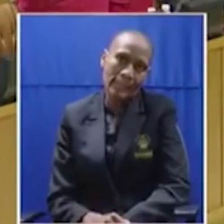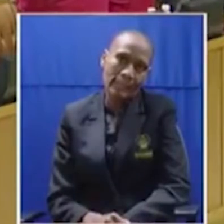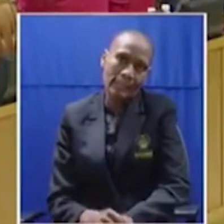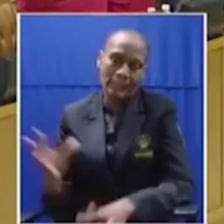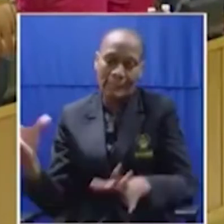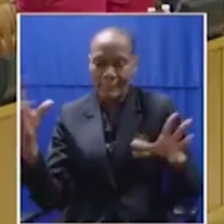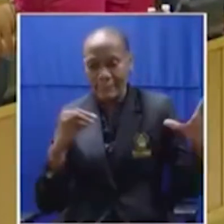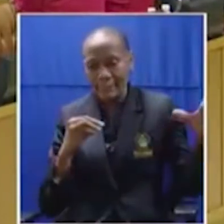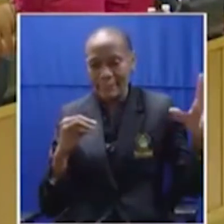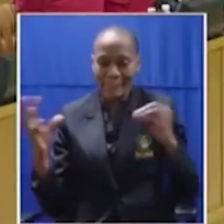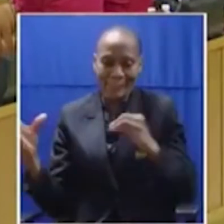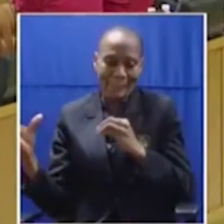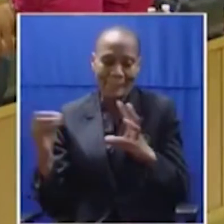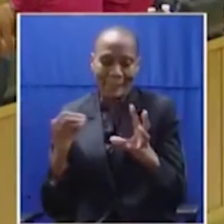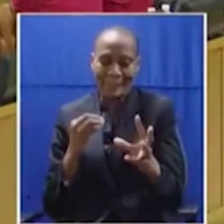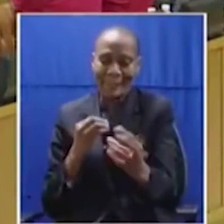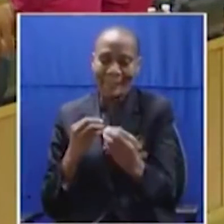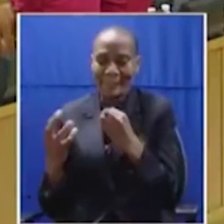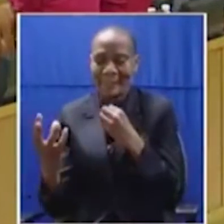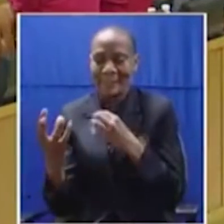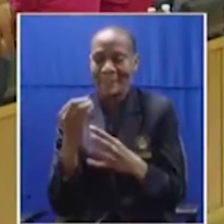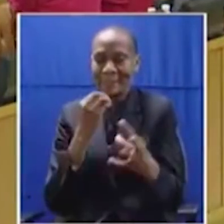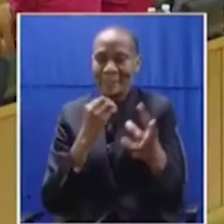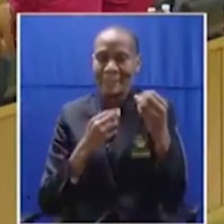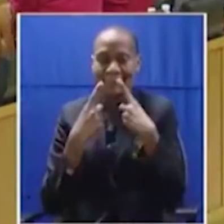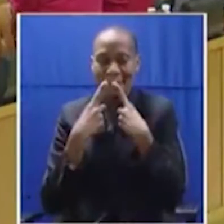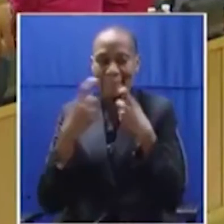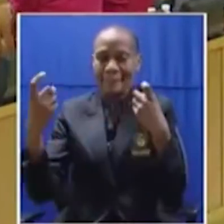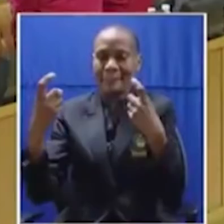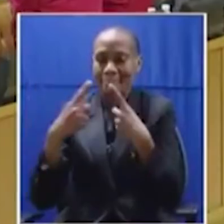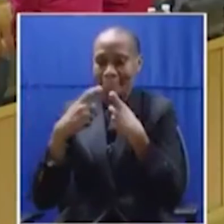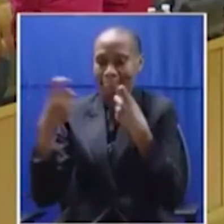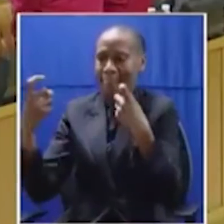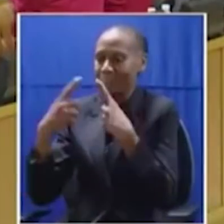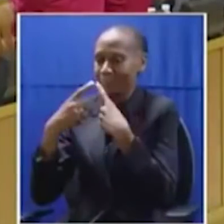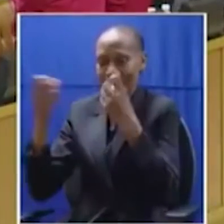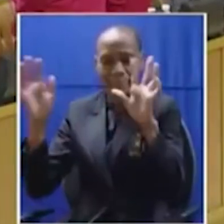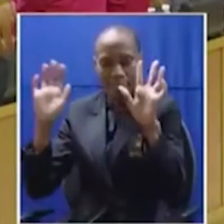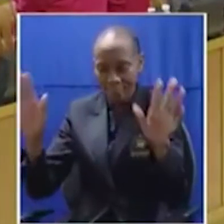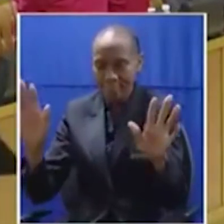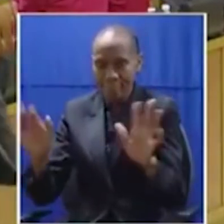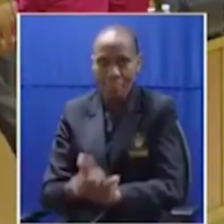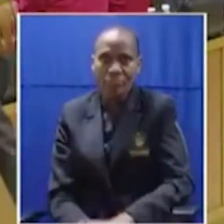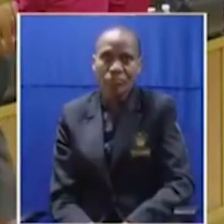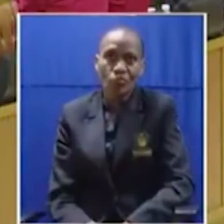have a democratic right to be here. No, no, no, President, I can't.